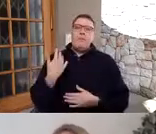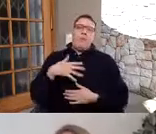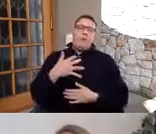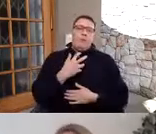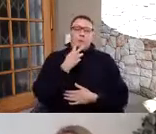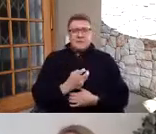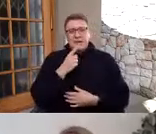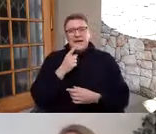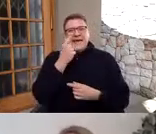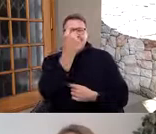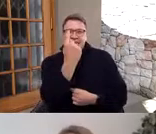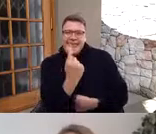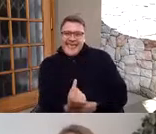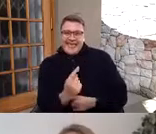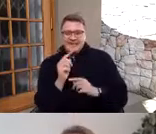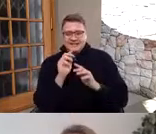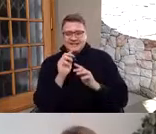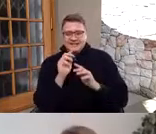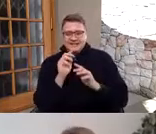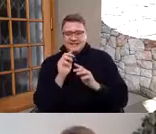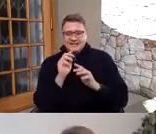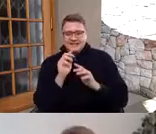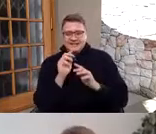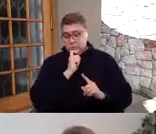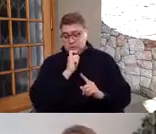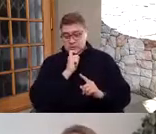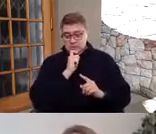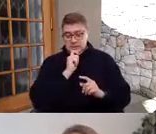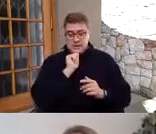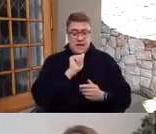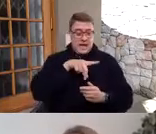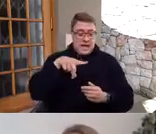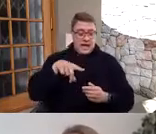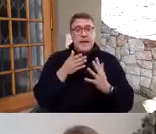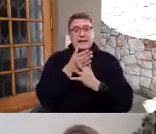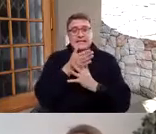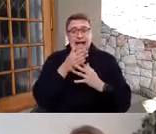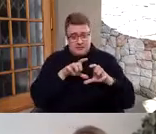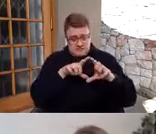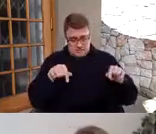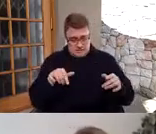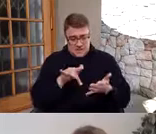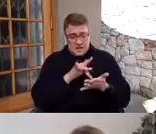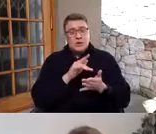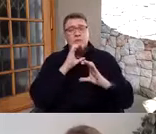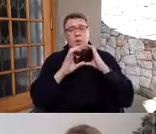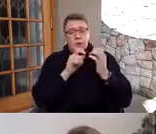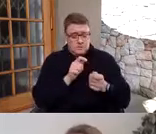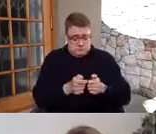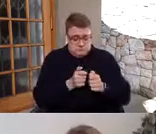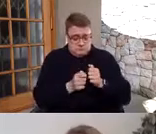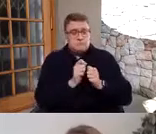I mean, we've got Terrence who uses accessibility features to help communicate for deaf individuals and